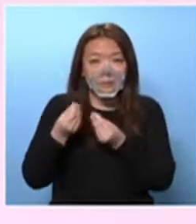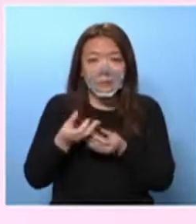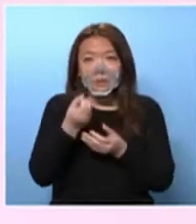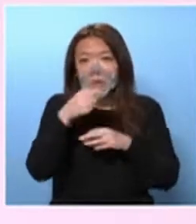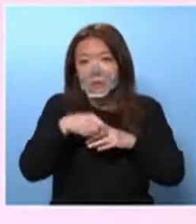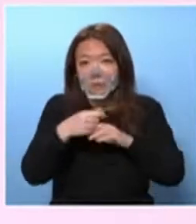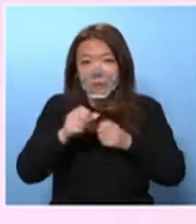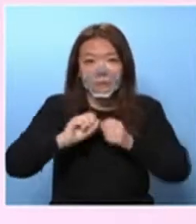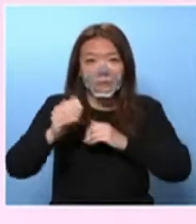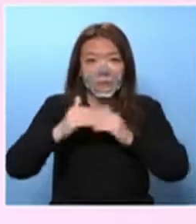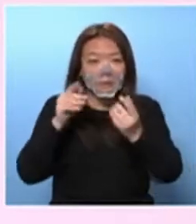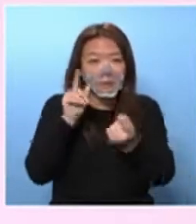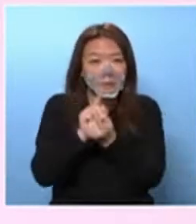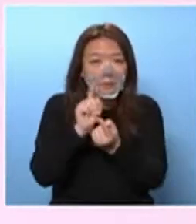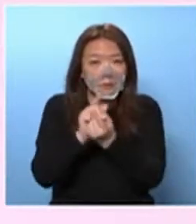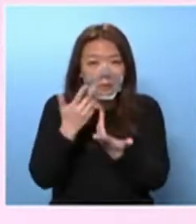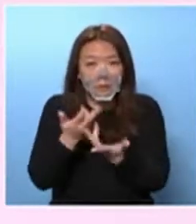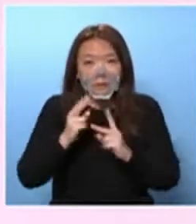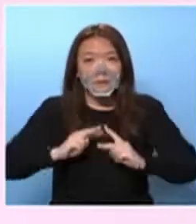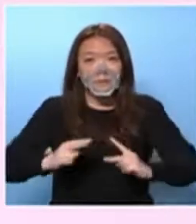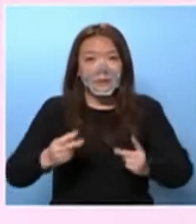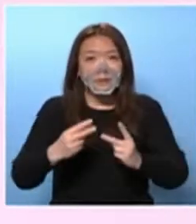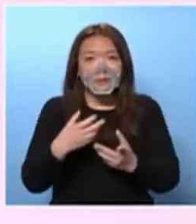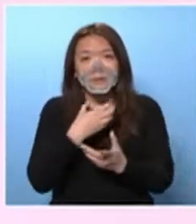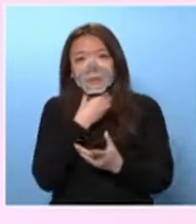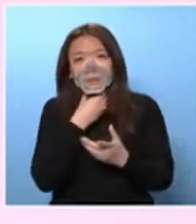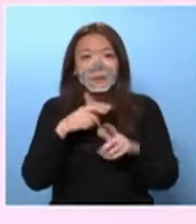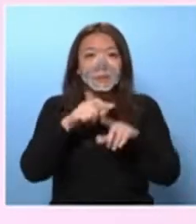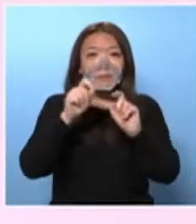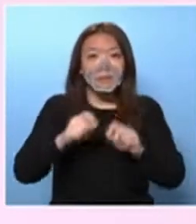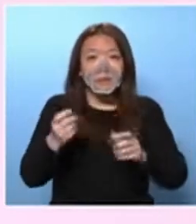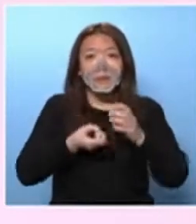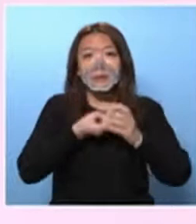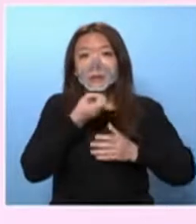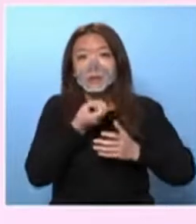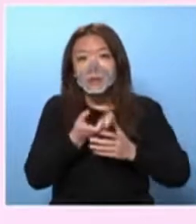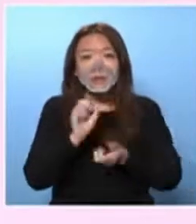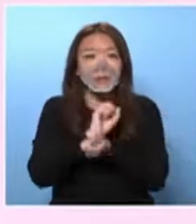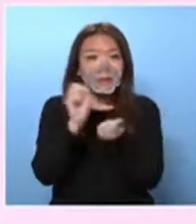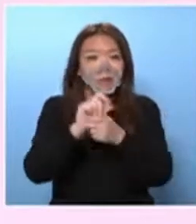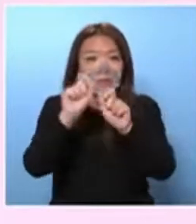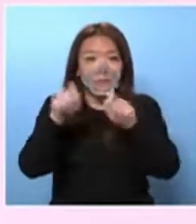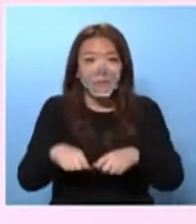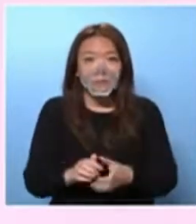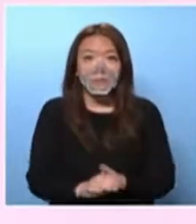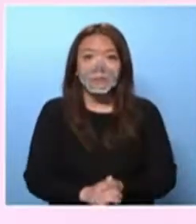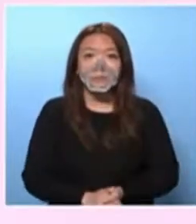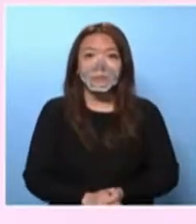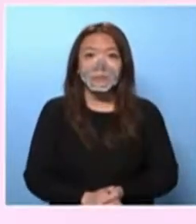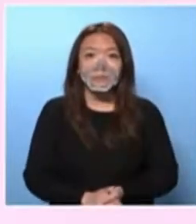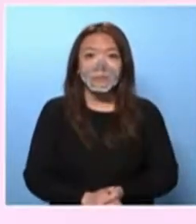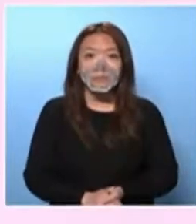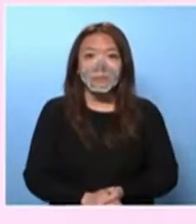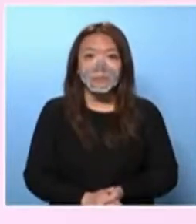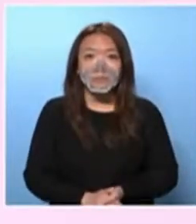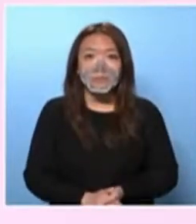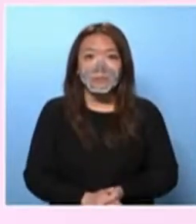they can put forward solutions as to how to remove development bottlenecks faced by the fintech industry in Hong